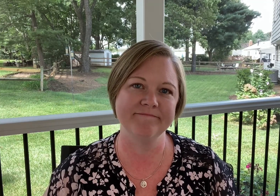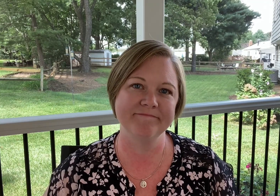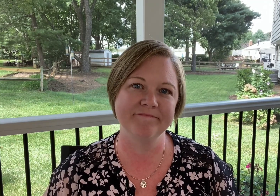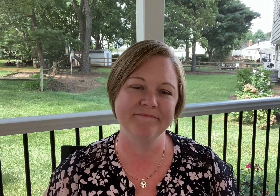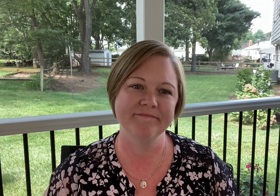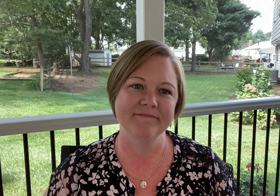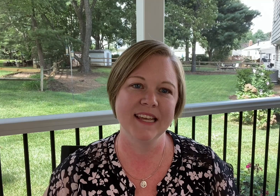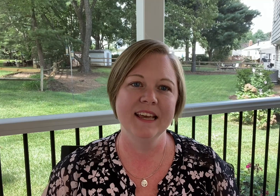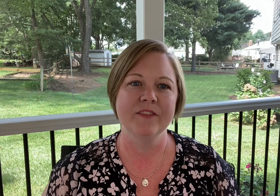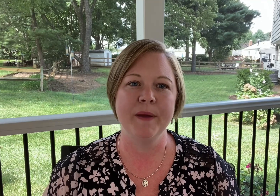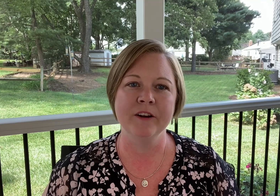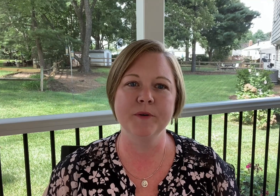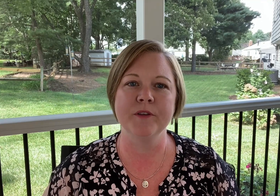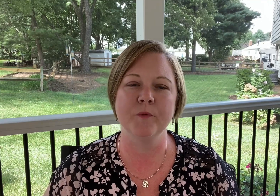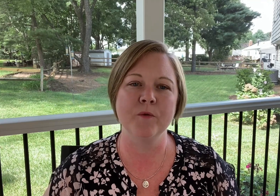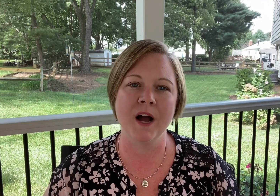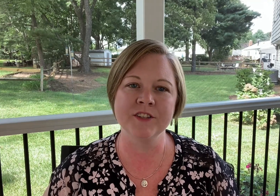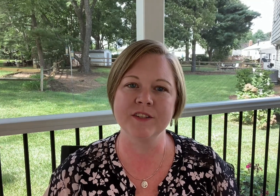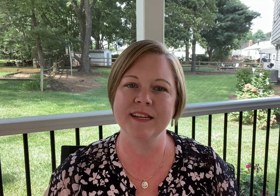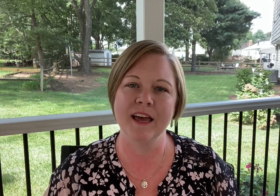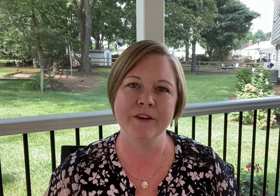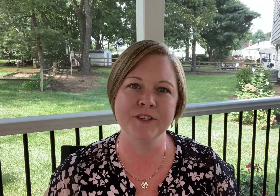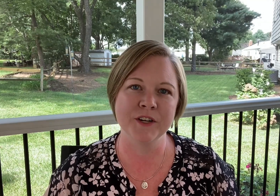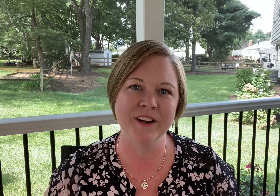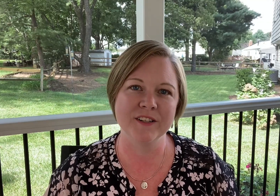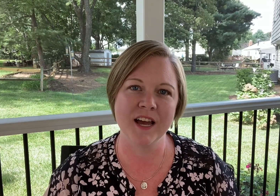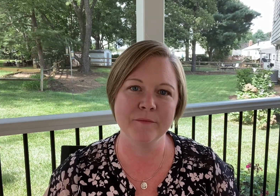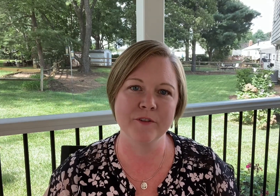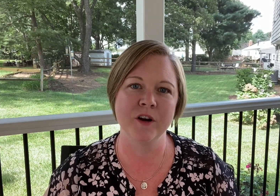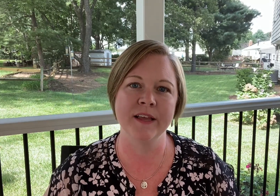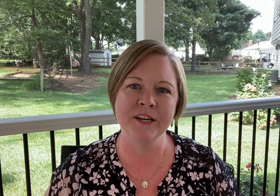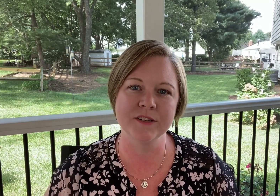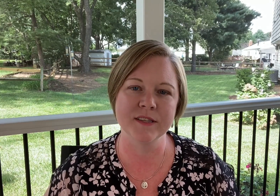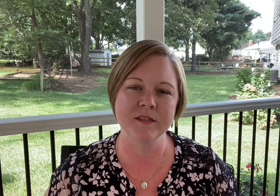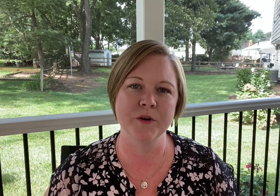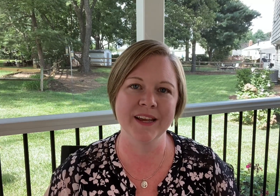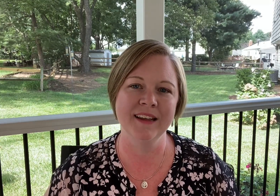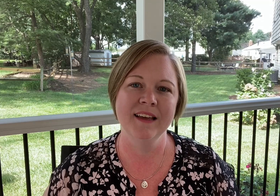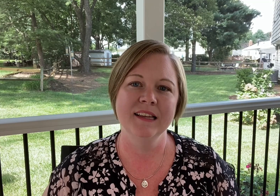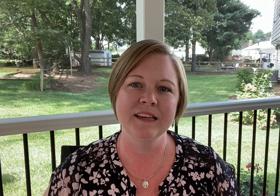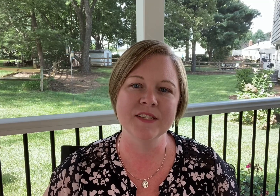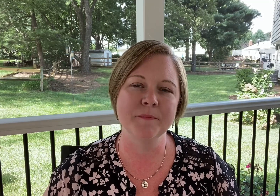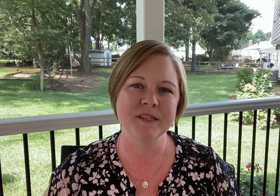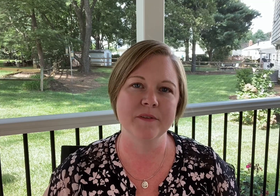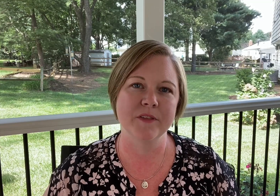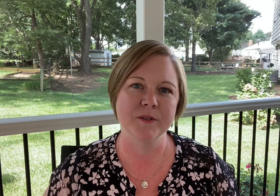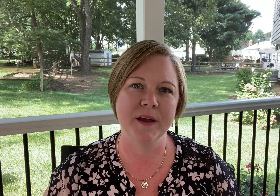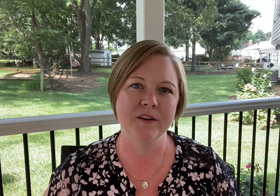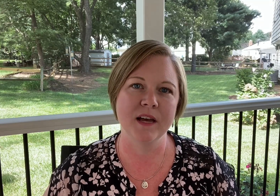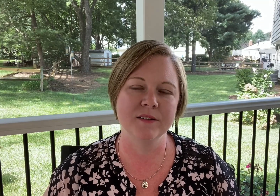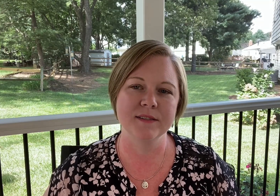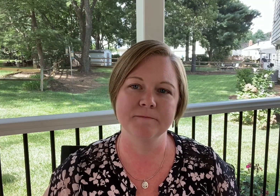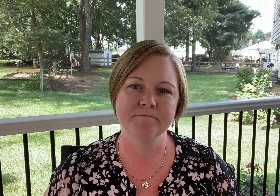in. The parable that we watched together during our time for all ages this morning lifts up some of